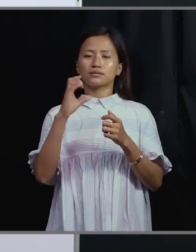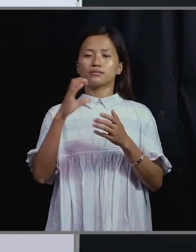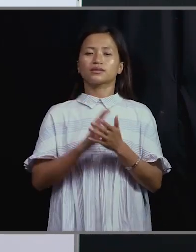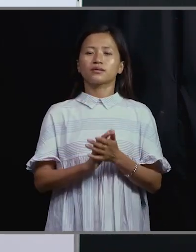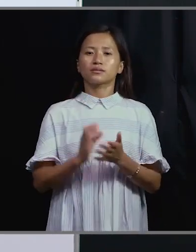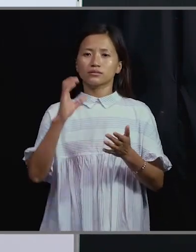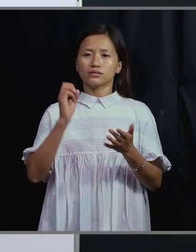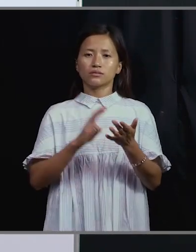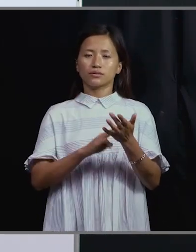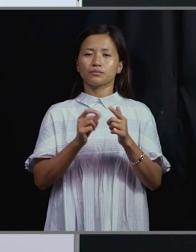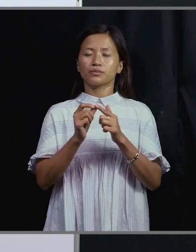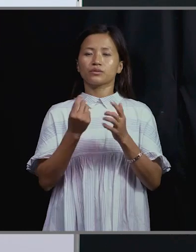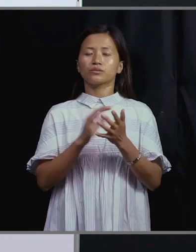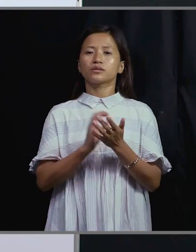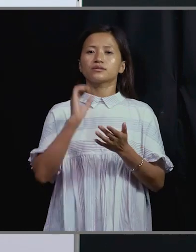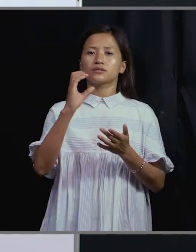is